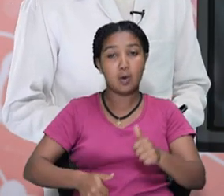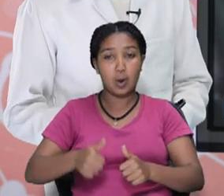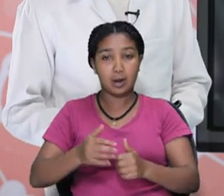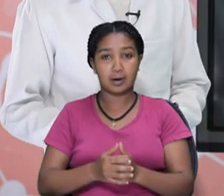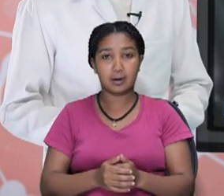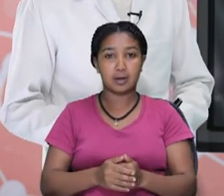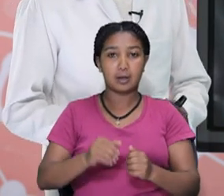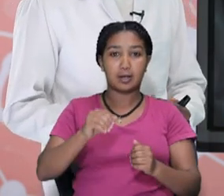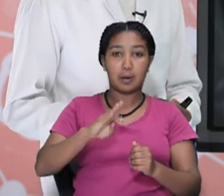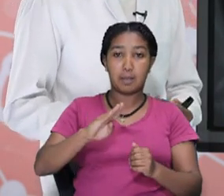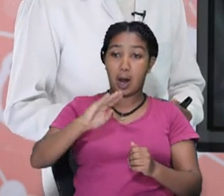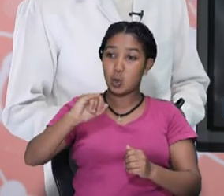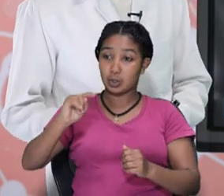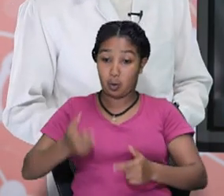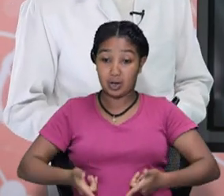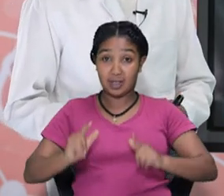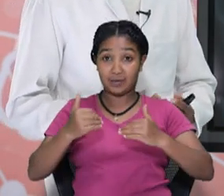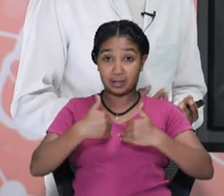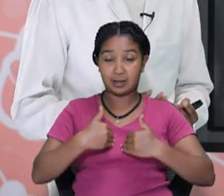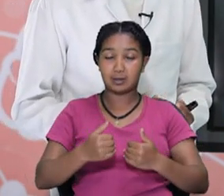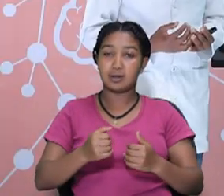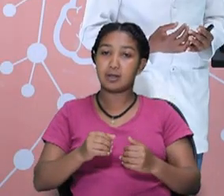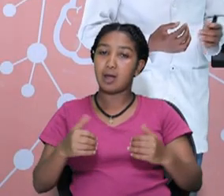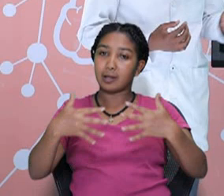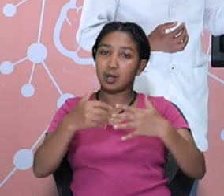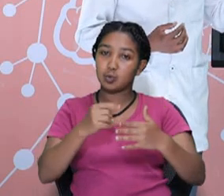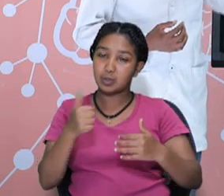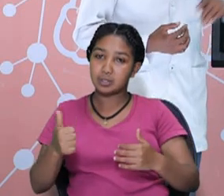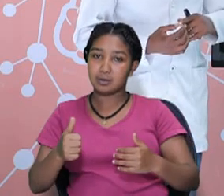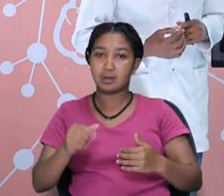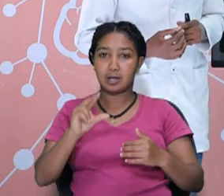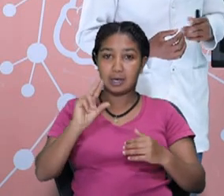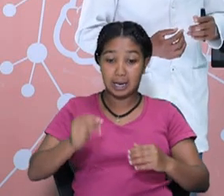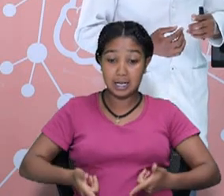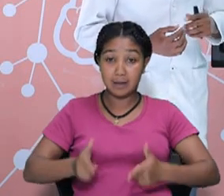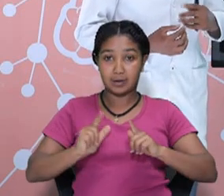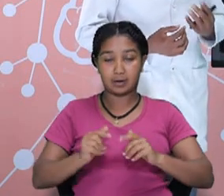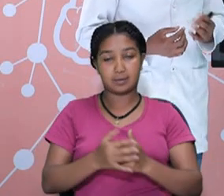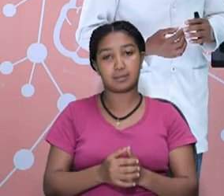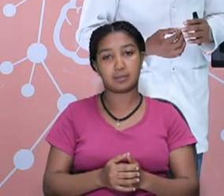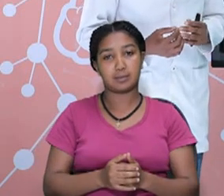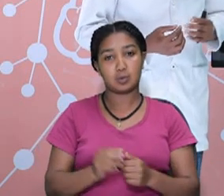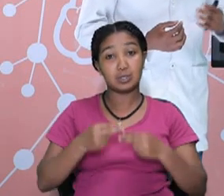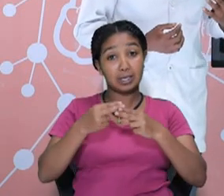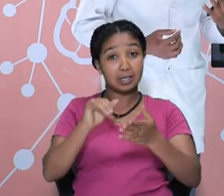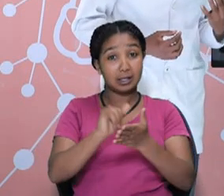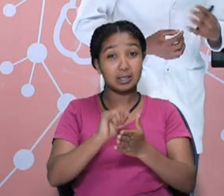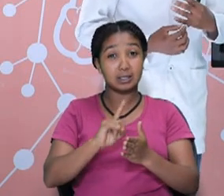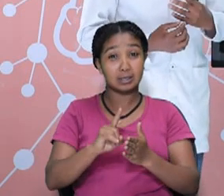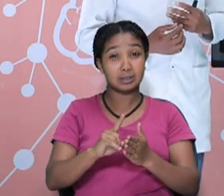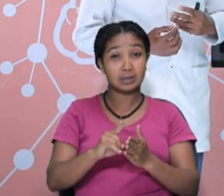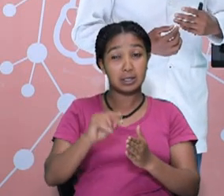where biotic factors interact with abiotic factors. It's a given area, that's why we say that it's